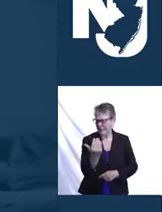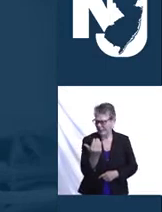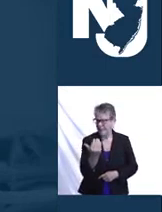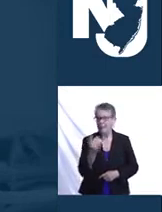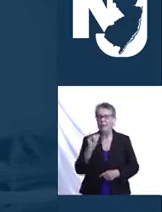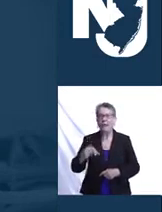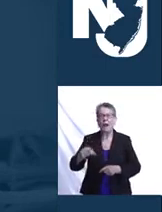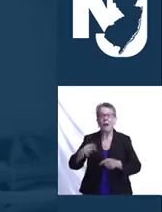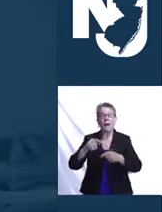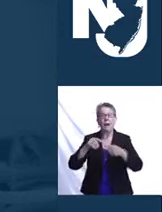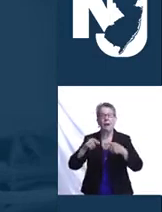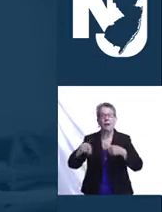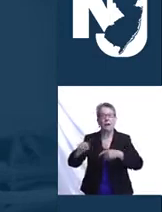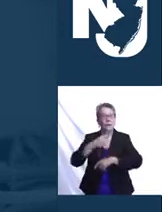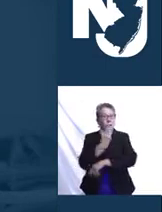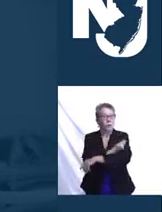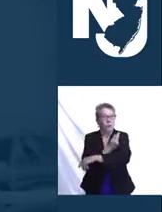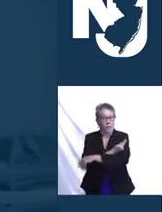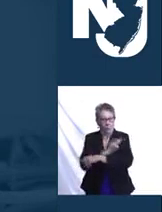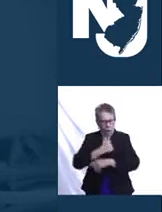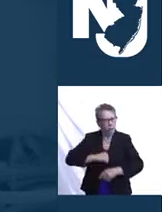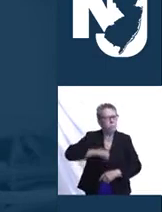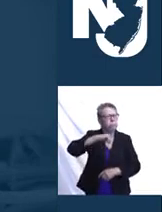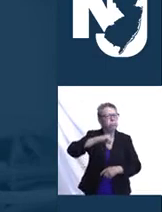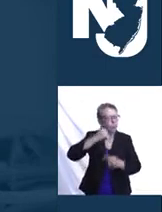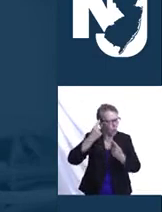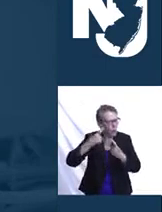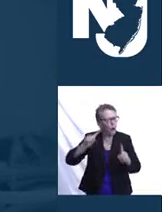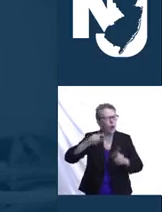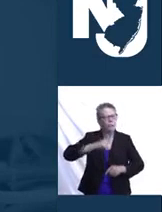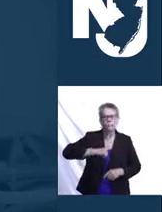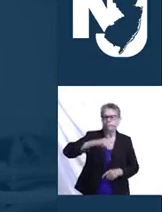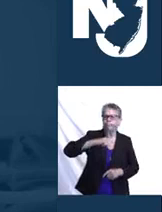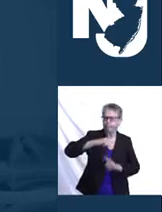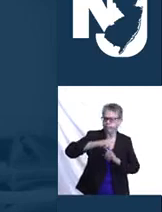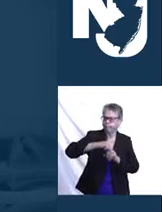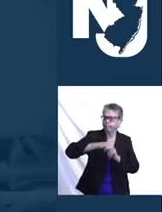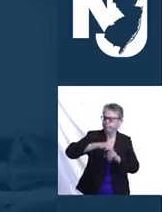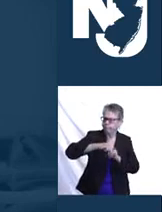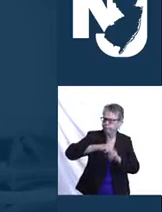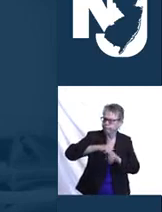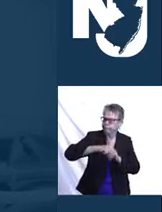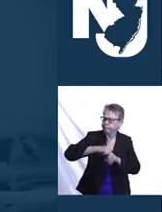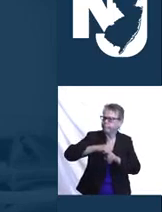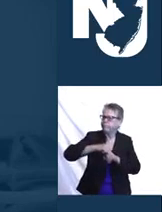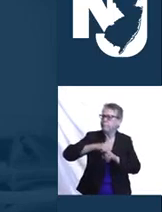COVID-related hospitalization or death are even further minimized.